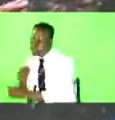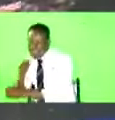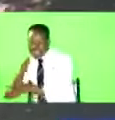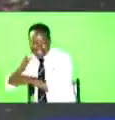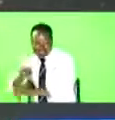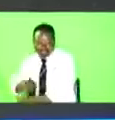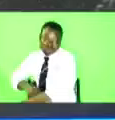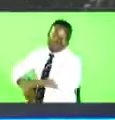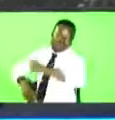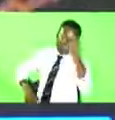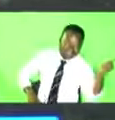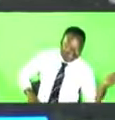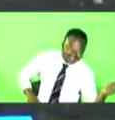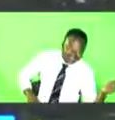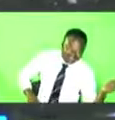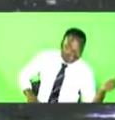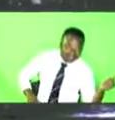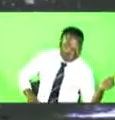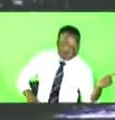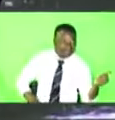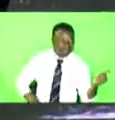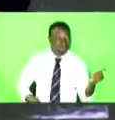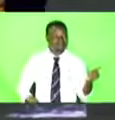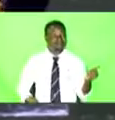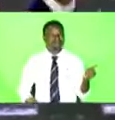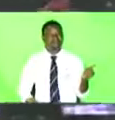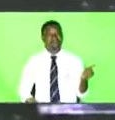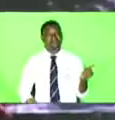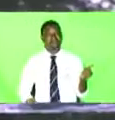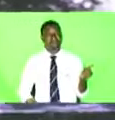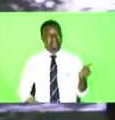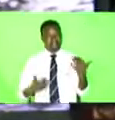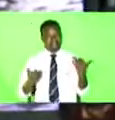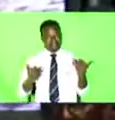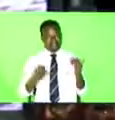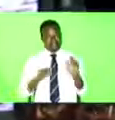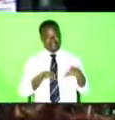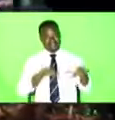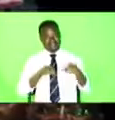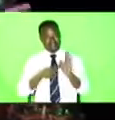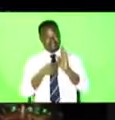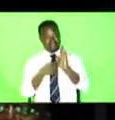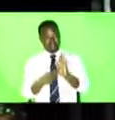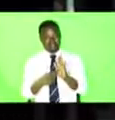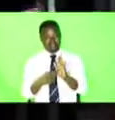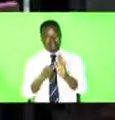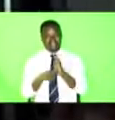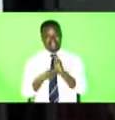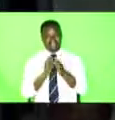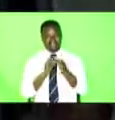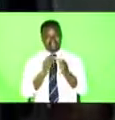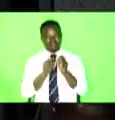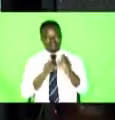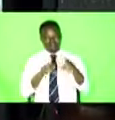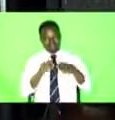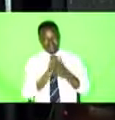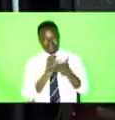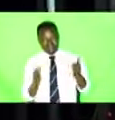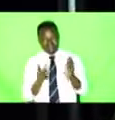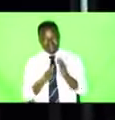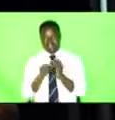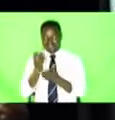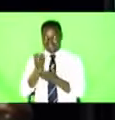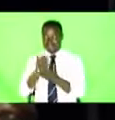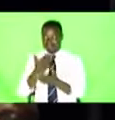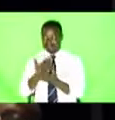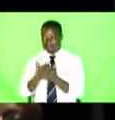others. Now, I'll do an illustration, and then for the sake of time, I'll ask somebody to come and do